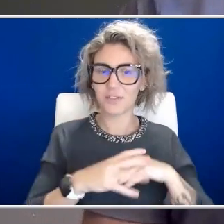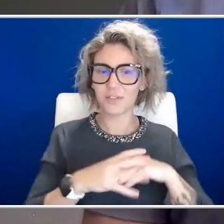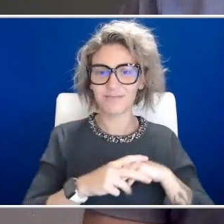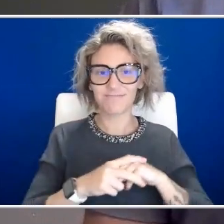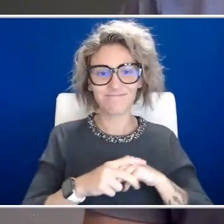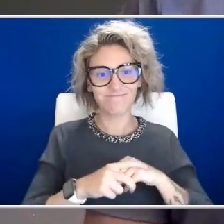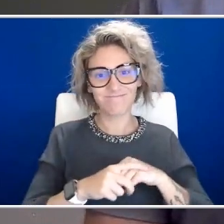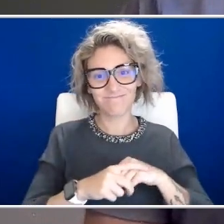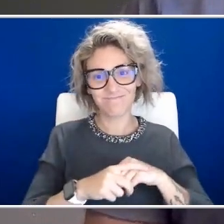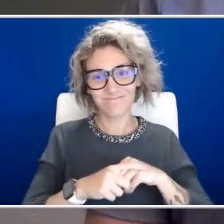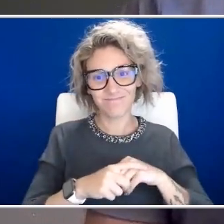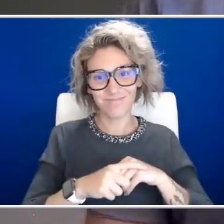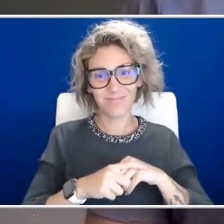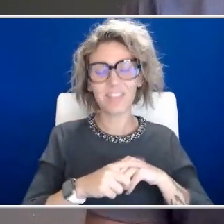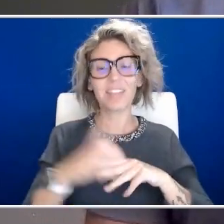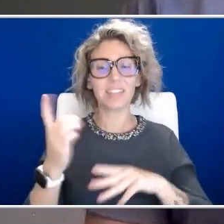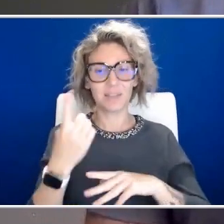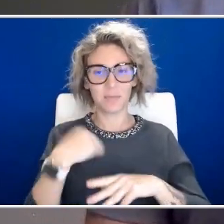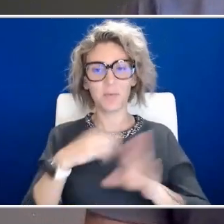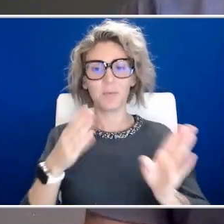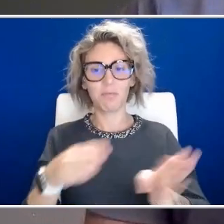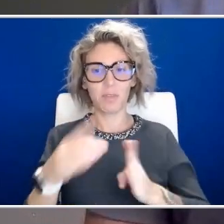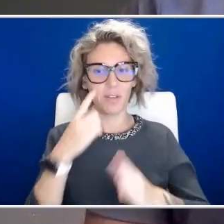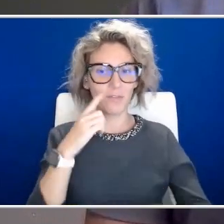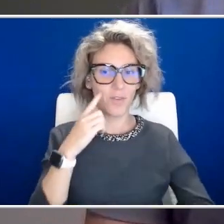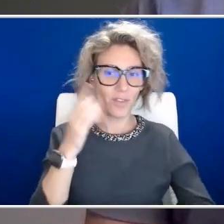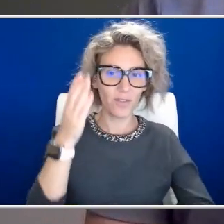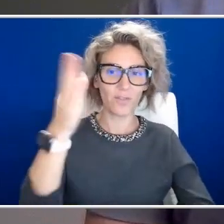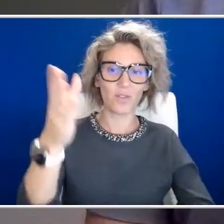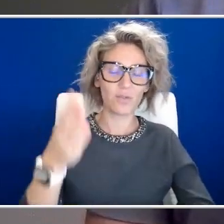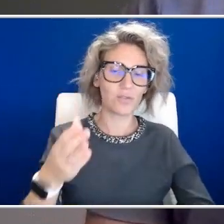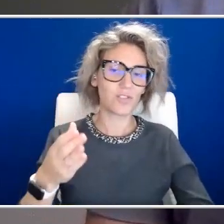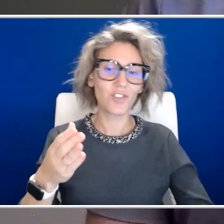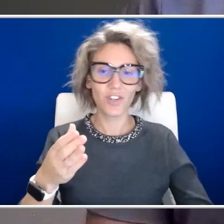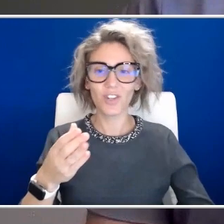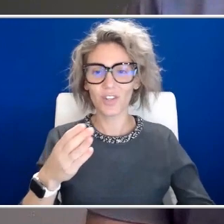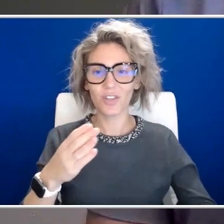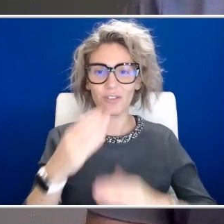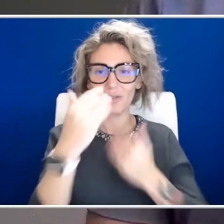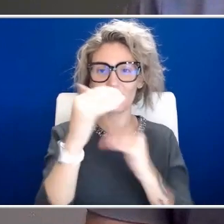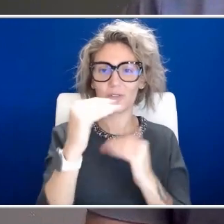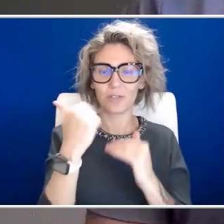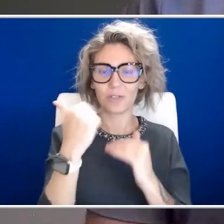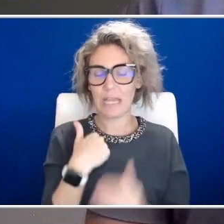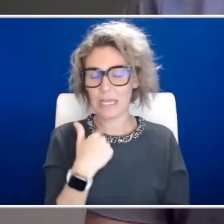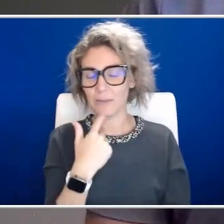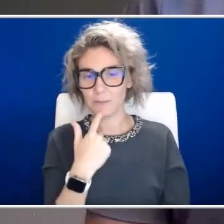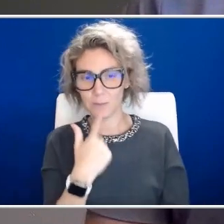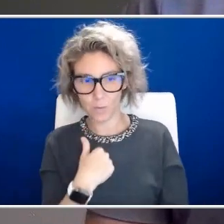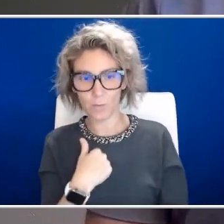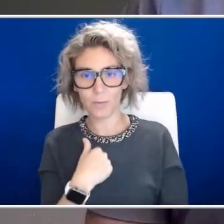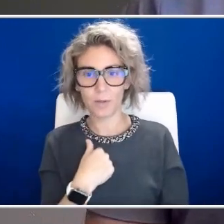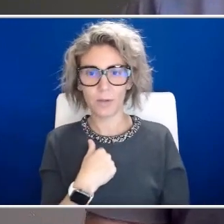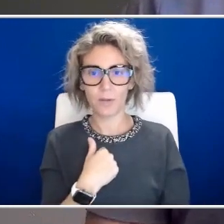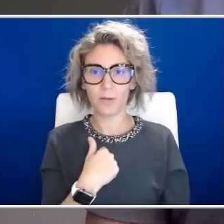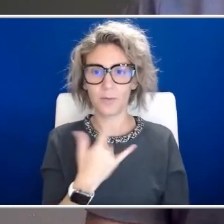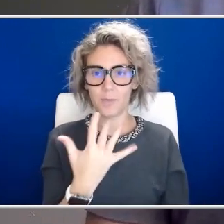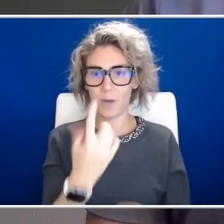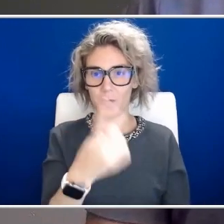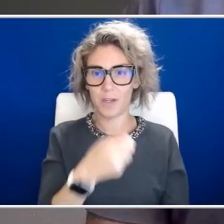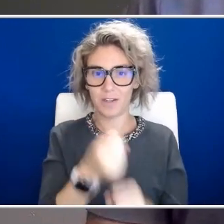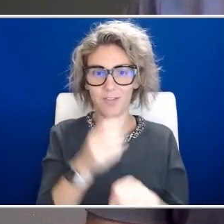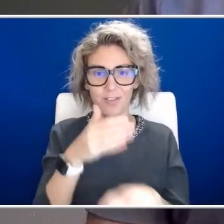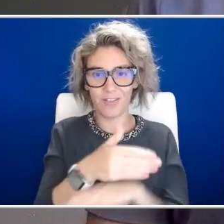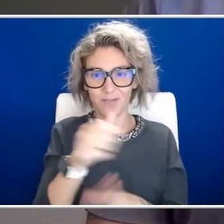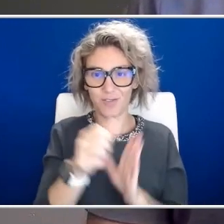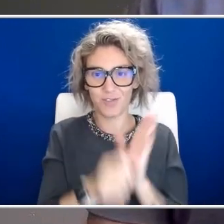Yeah, that's something we are planning for in the future. Pretty much the restrictions that I was told was wait a year until after the surgery,